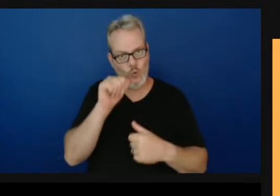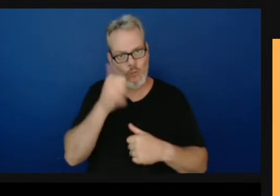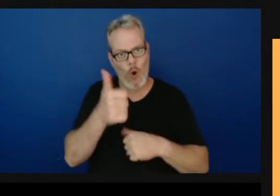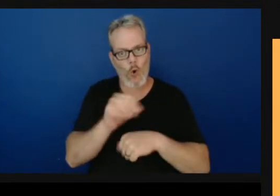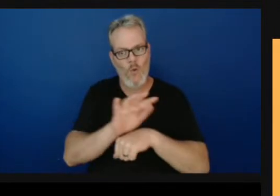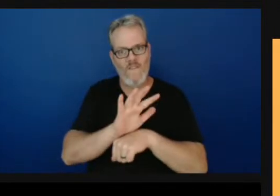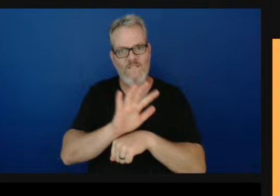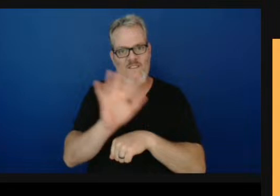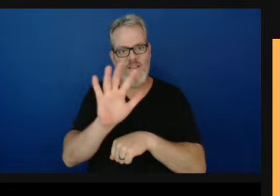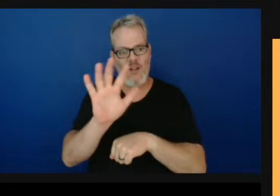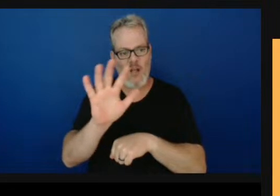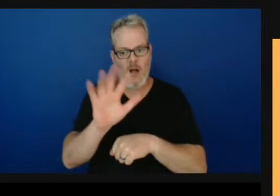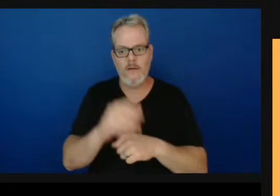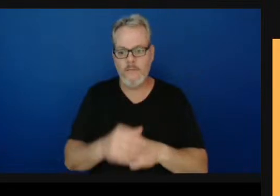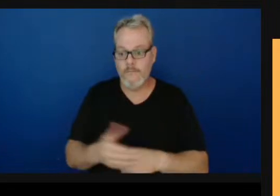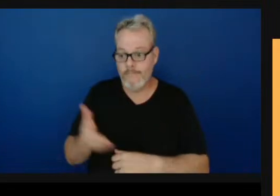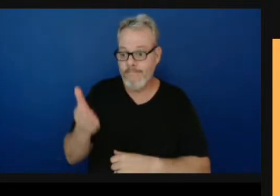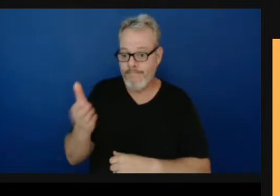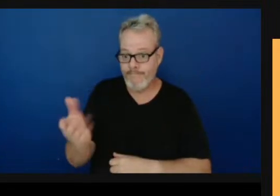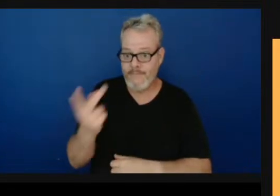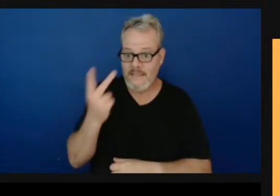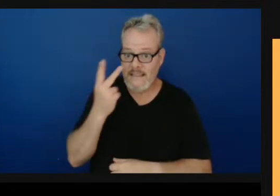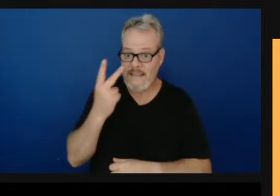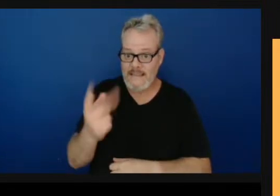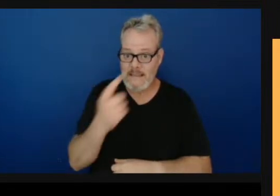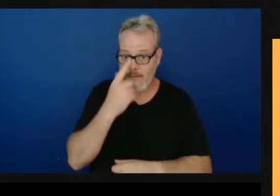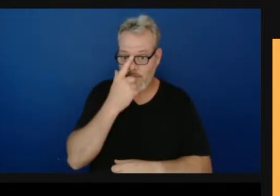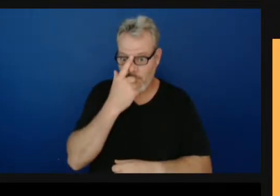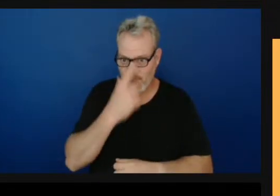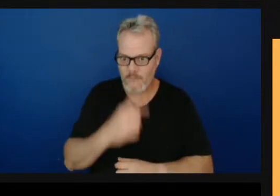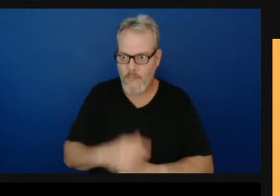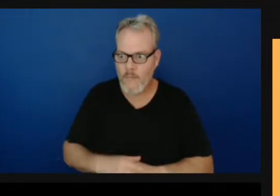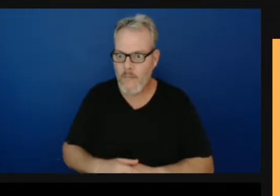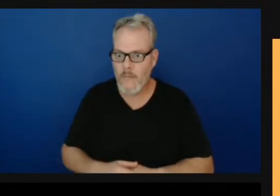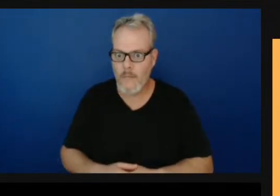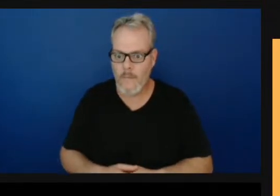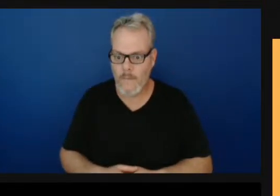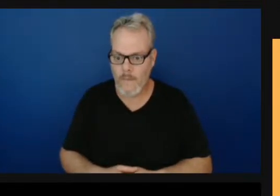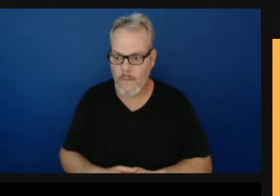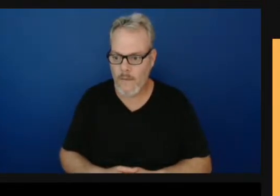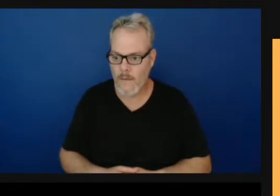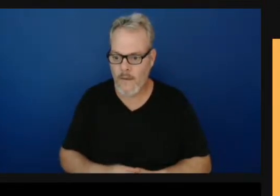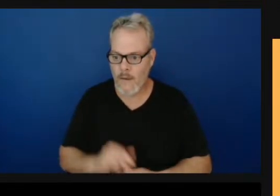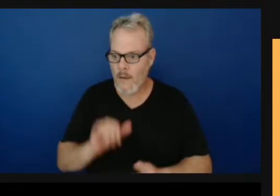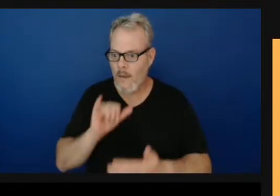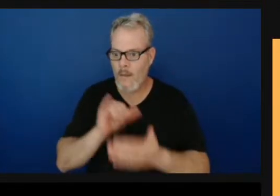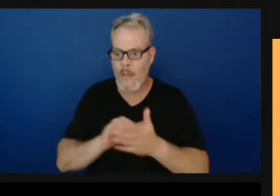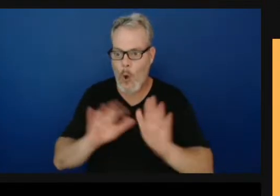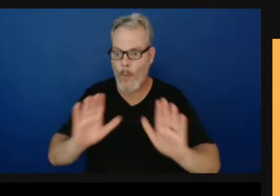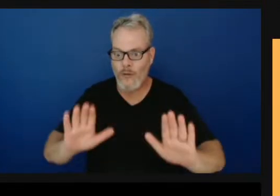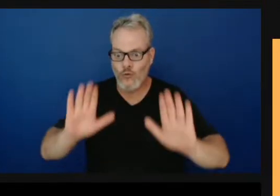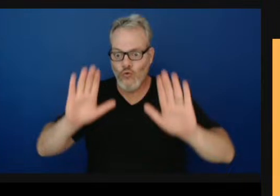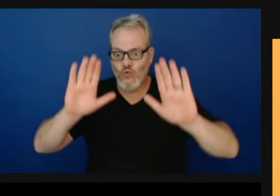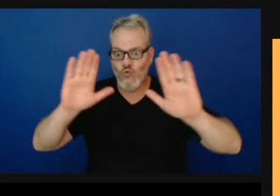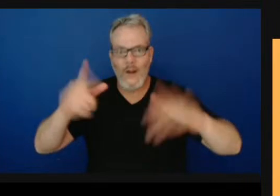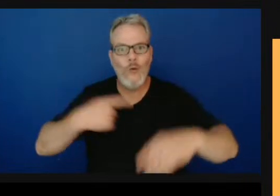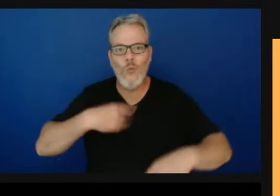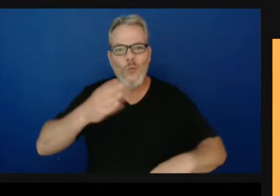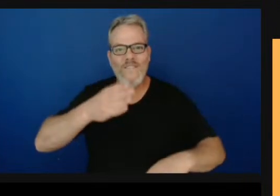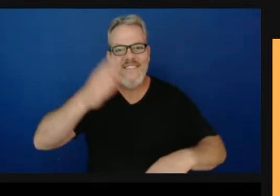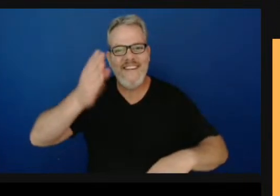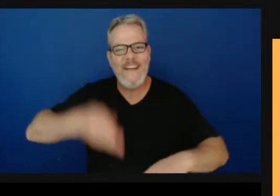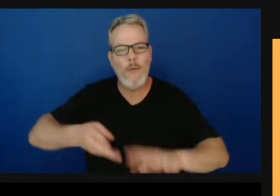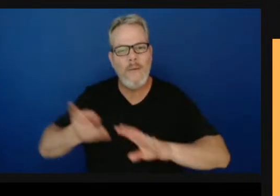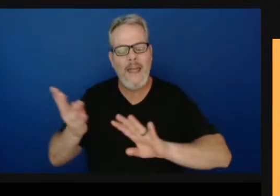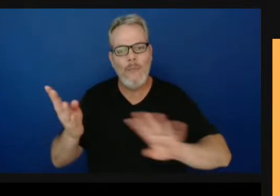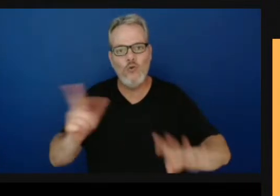Around there, yeah. Yeah. And which will be great because we've never been able to live stream in certain locations around